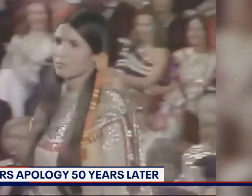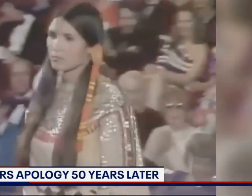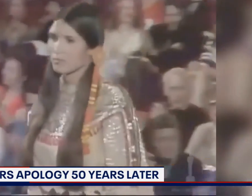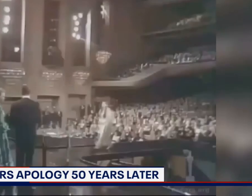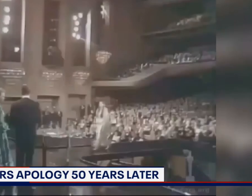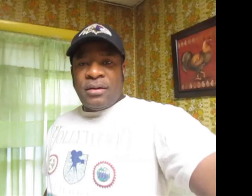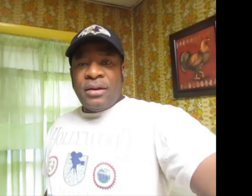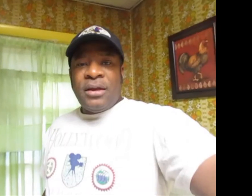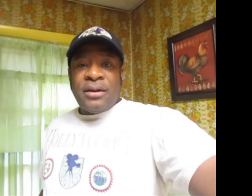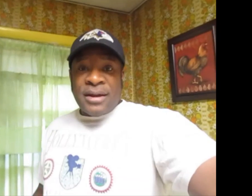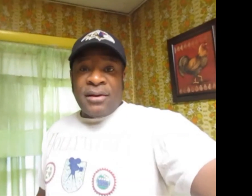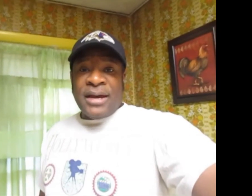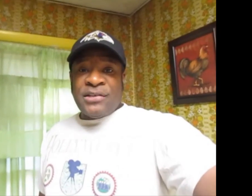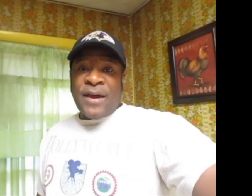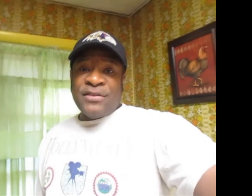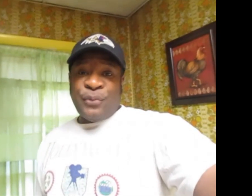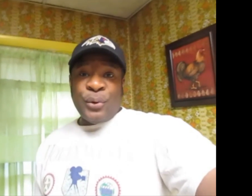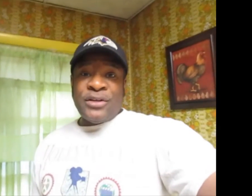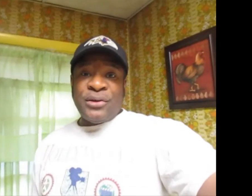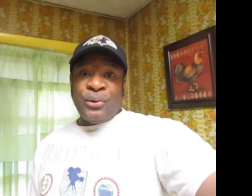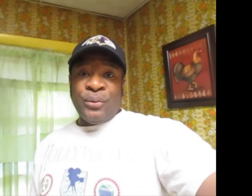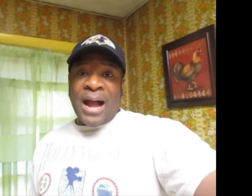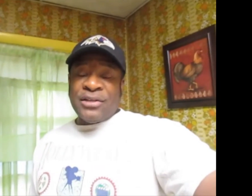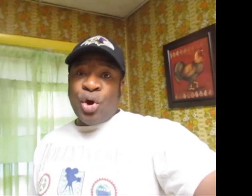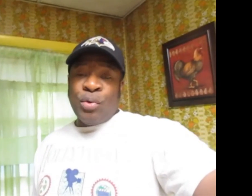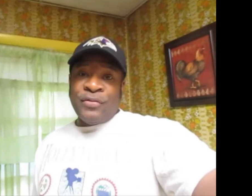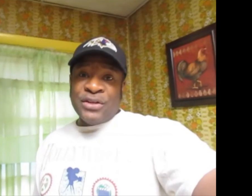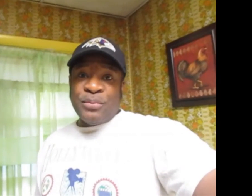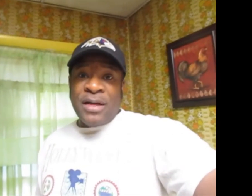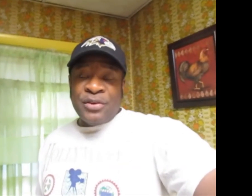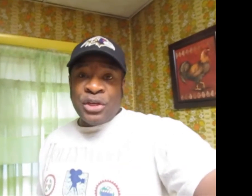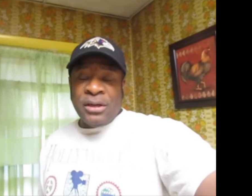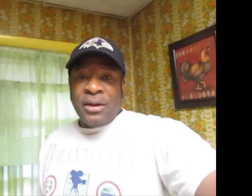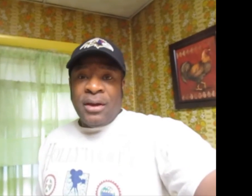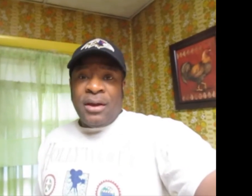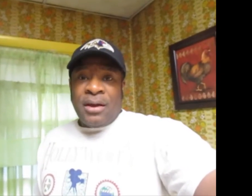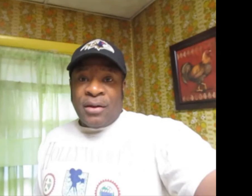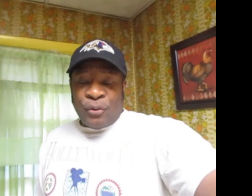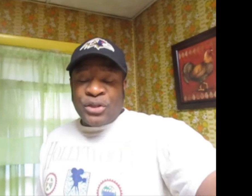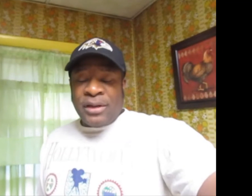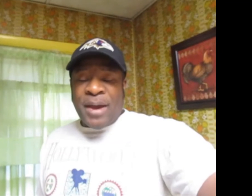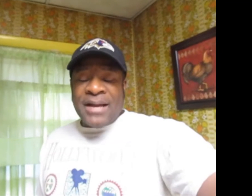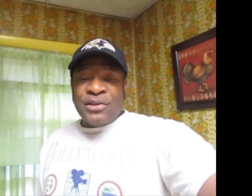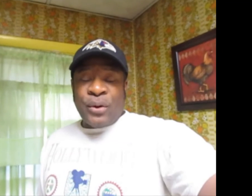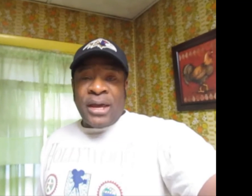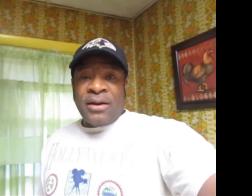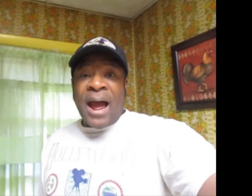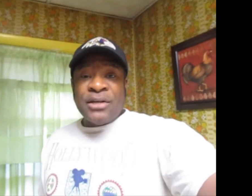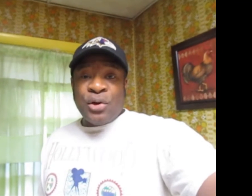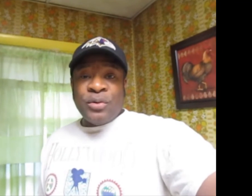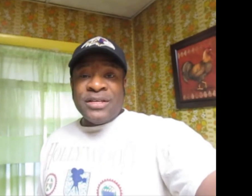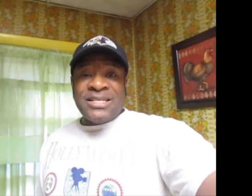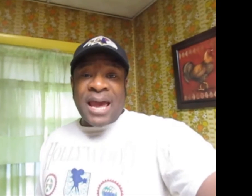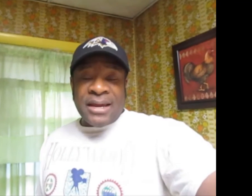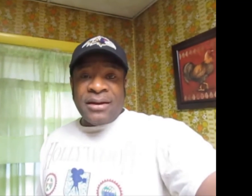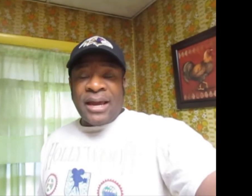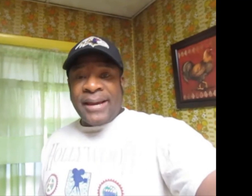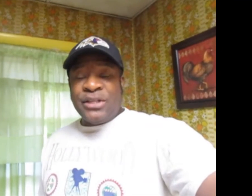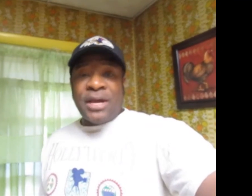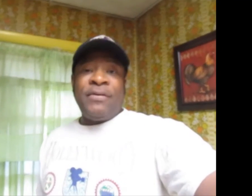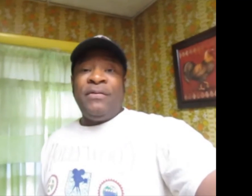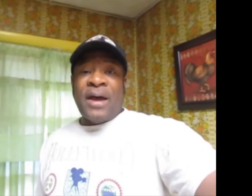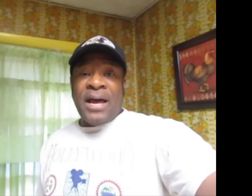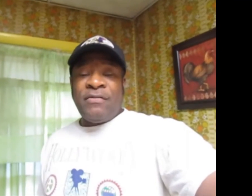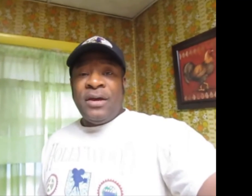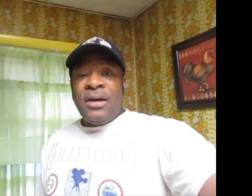News. Now let's fast forward to October of this month. She unfortunately passed away on October the 2nd at